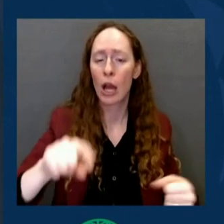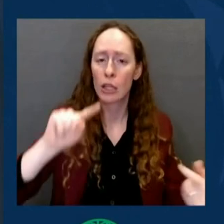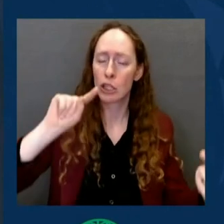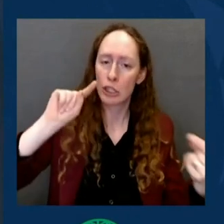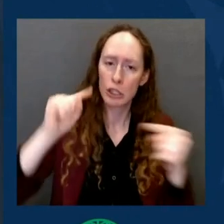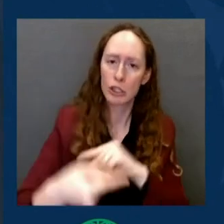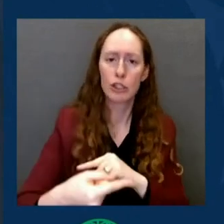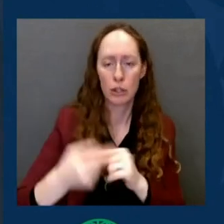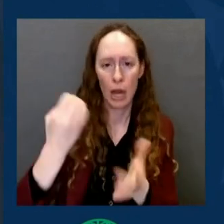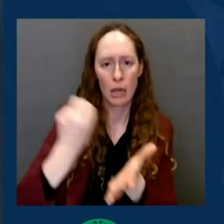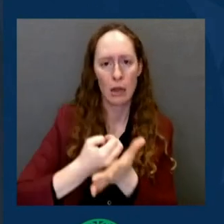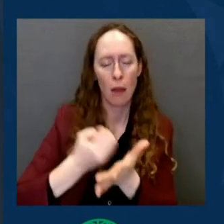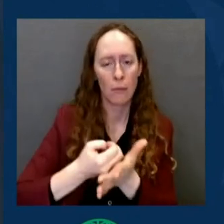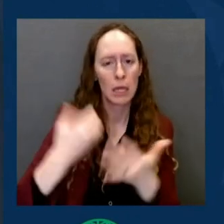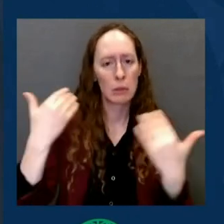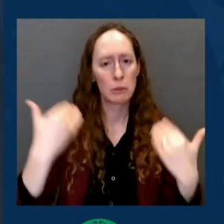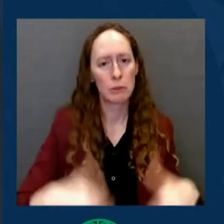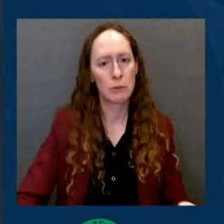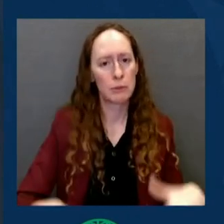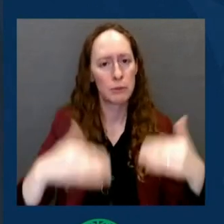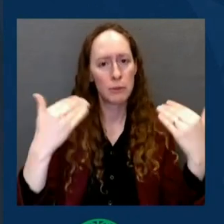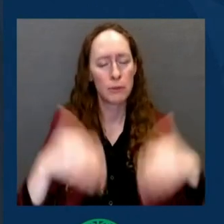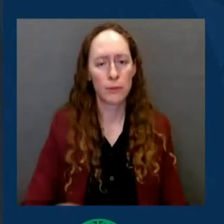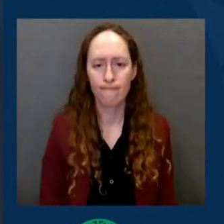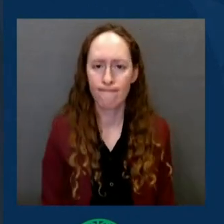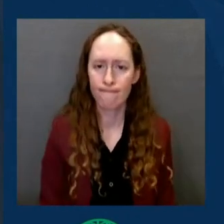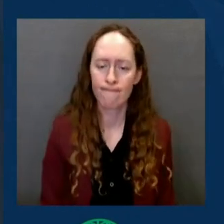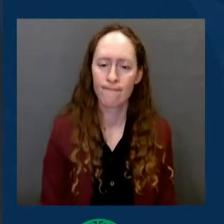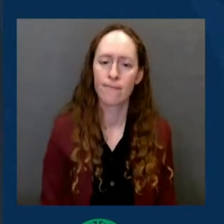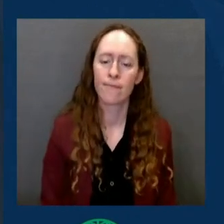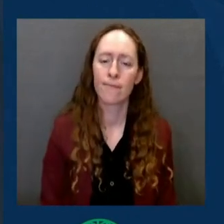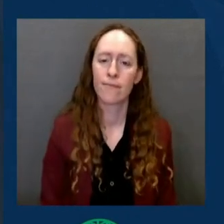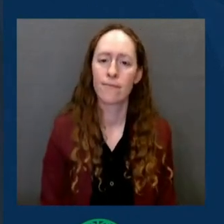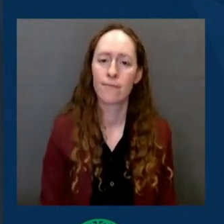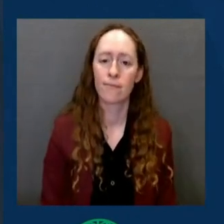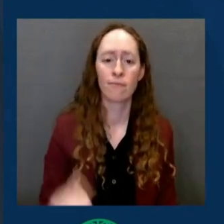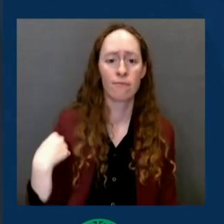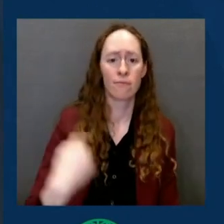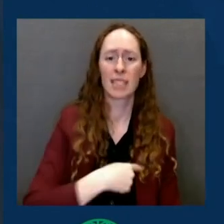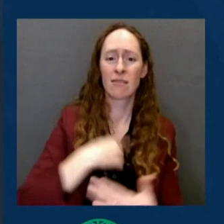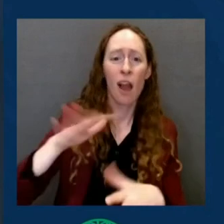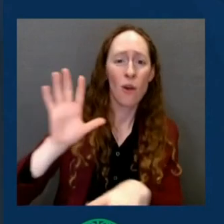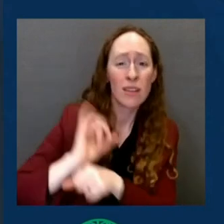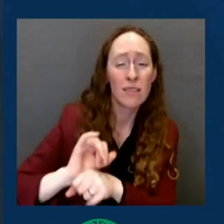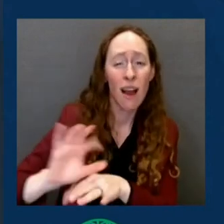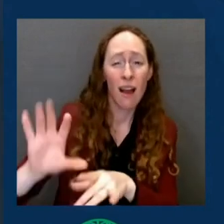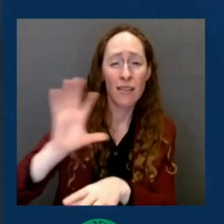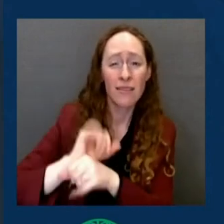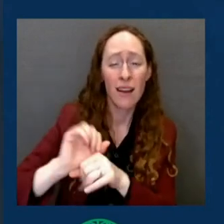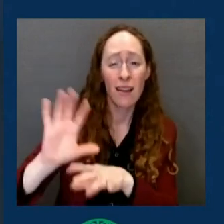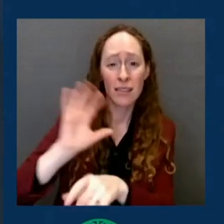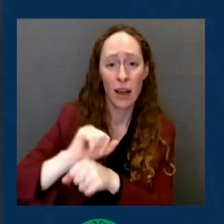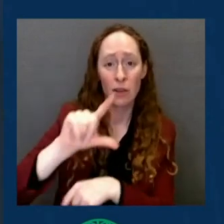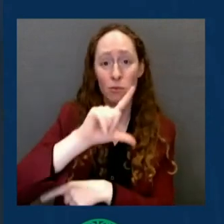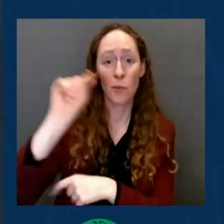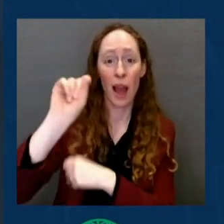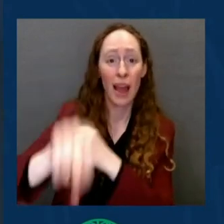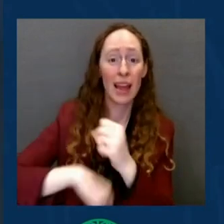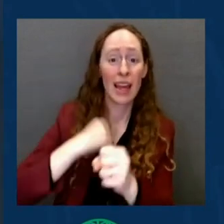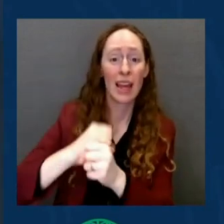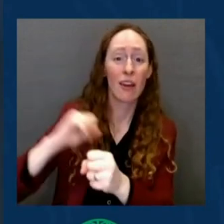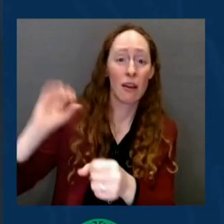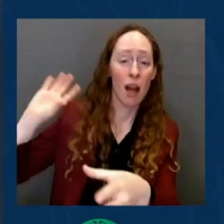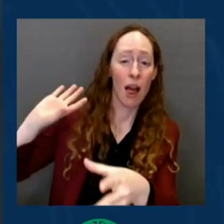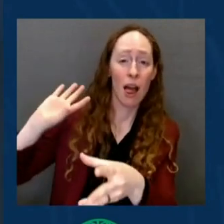hard together to achieve over the past two decades. But that doesn't change our shared goals and our commitment to seeing